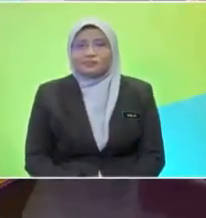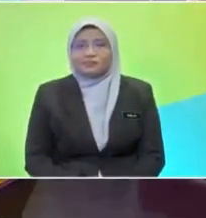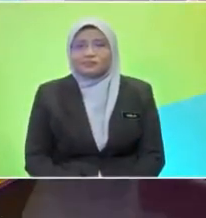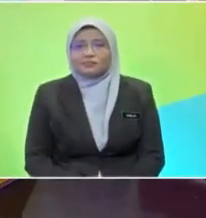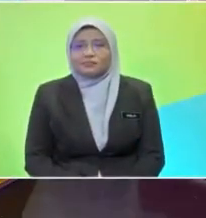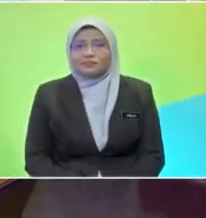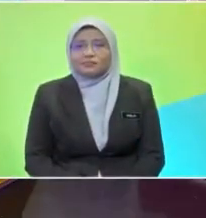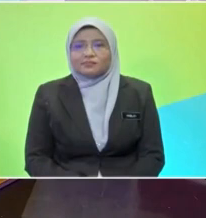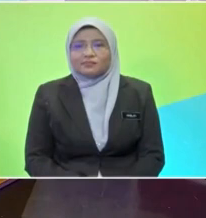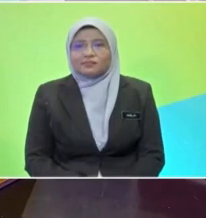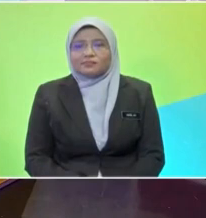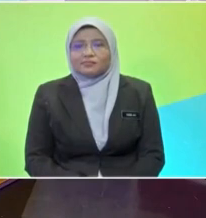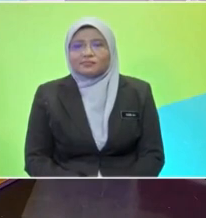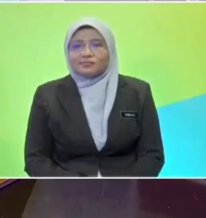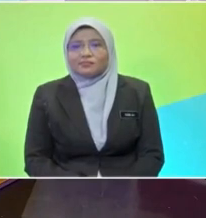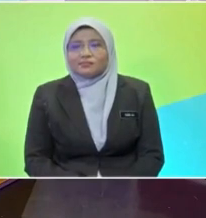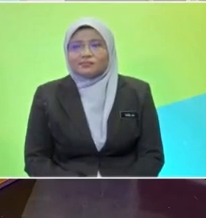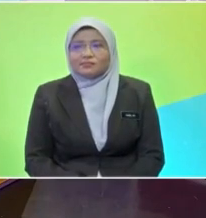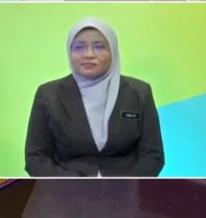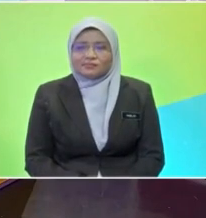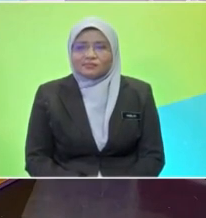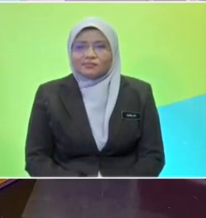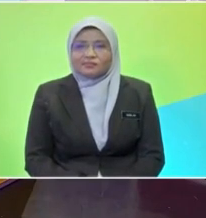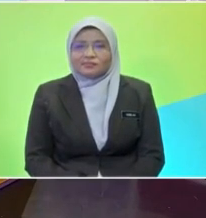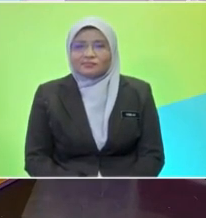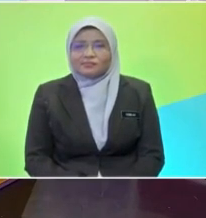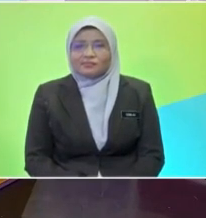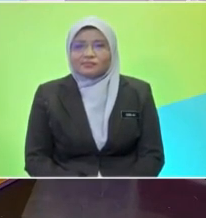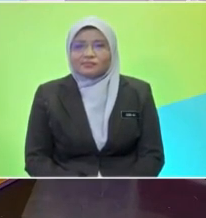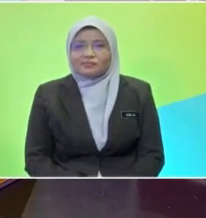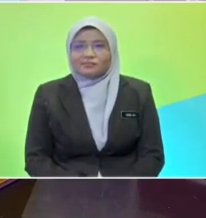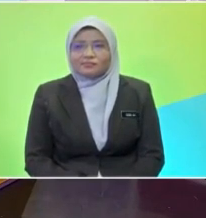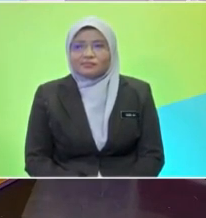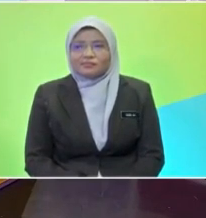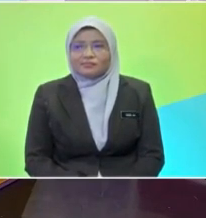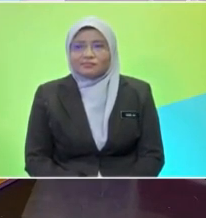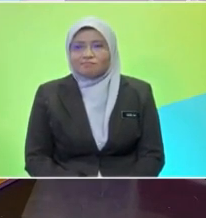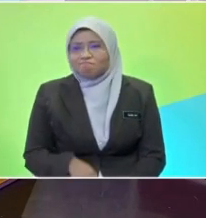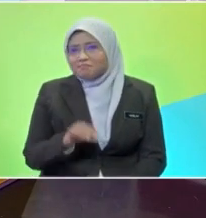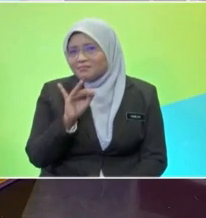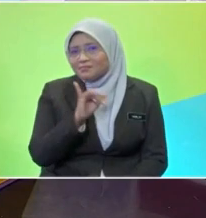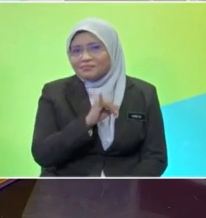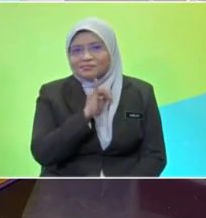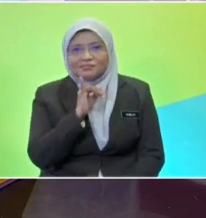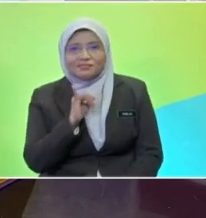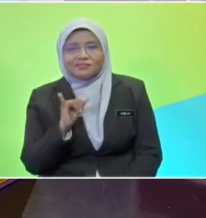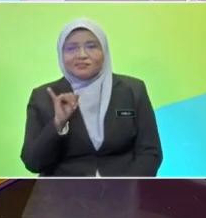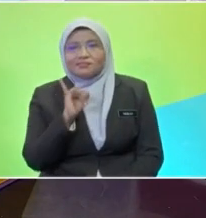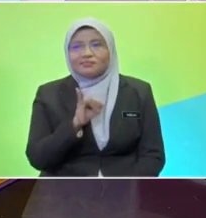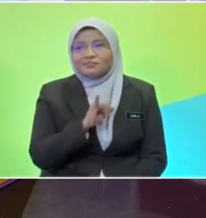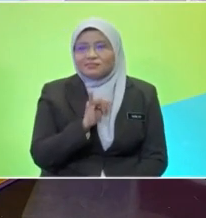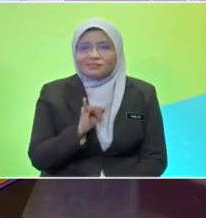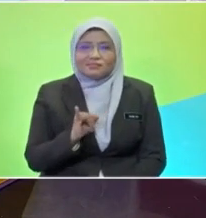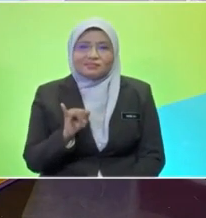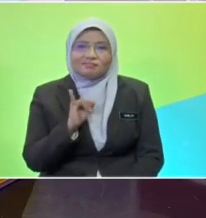Maybe Go Easy on Me. Oh yes, I love that song. And I love I Set Fire to